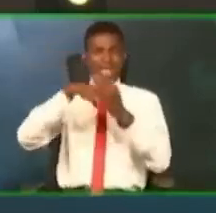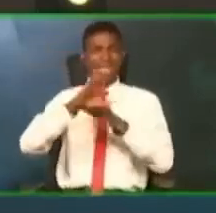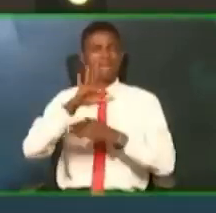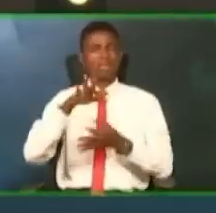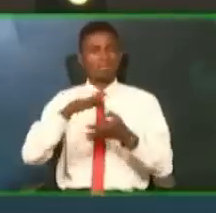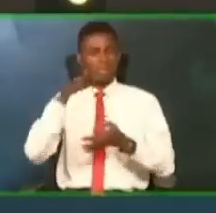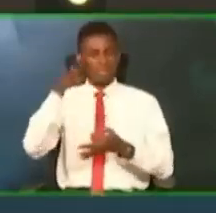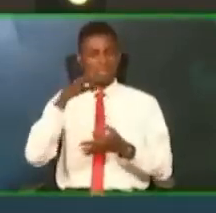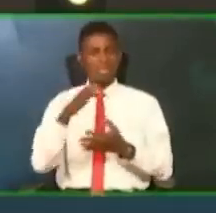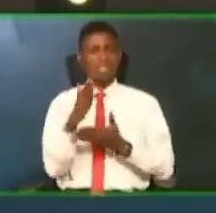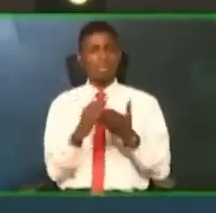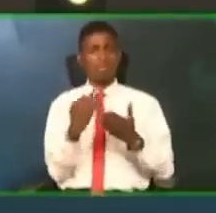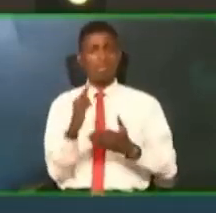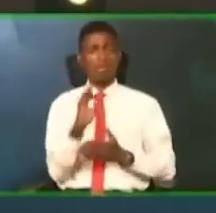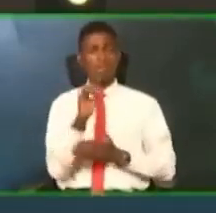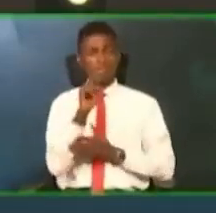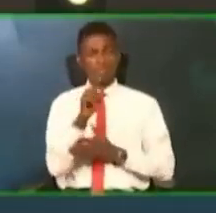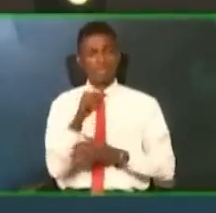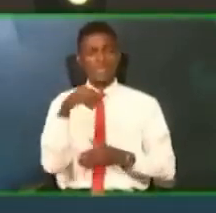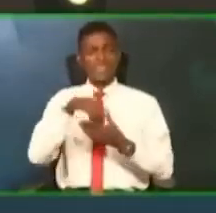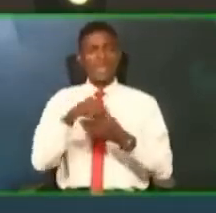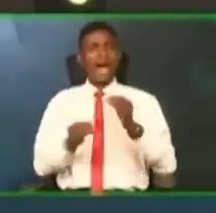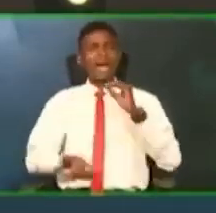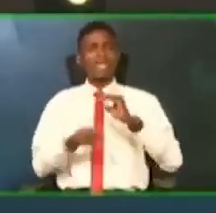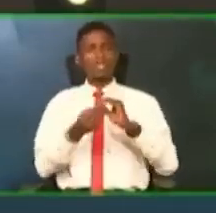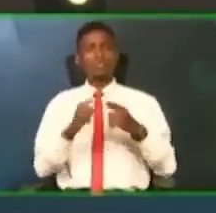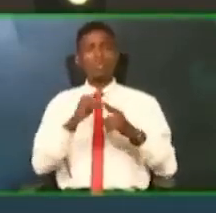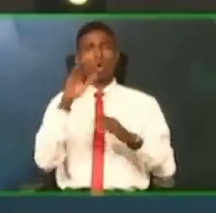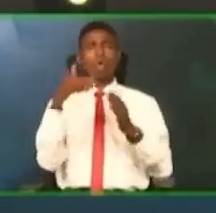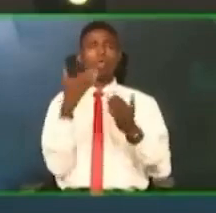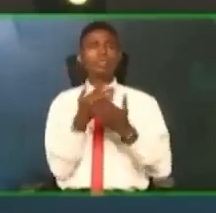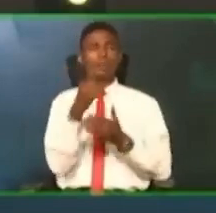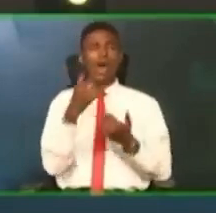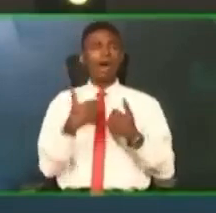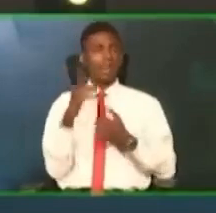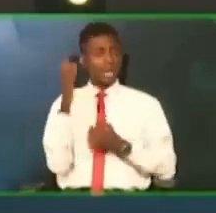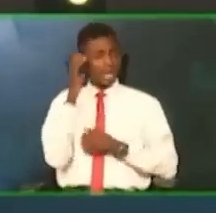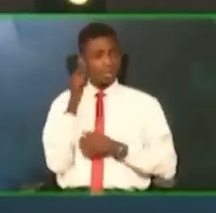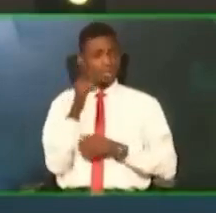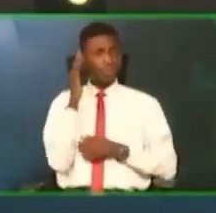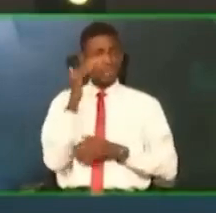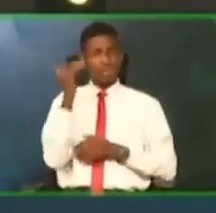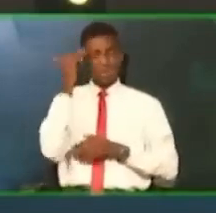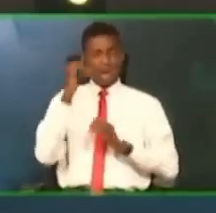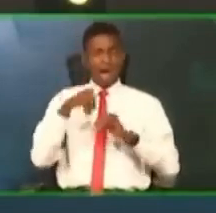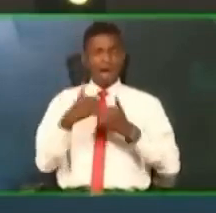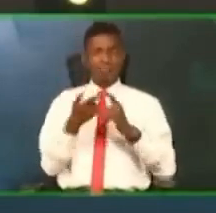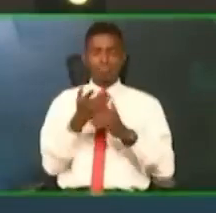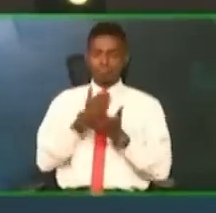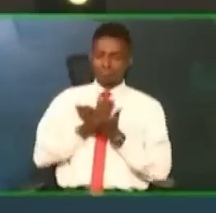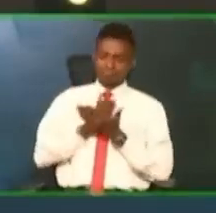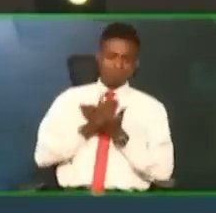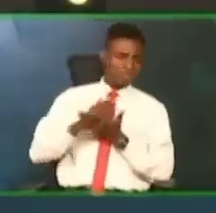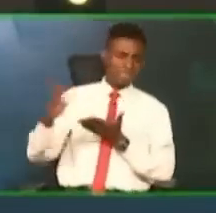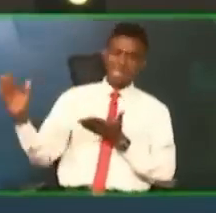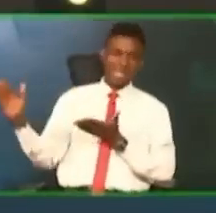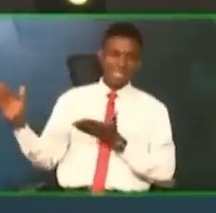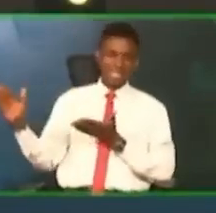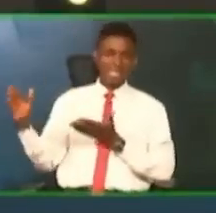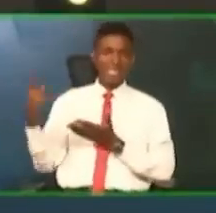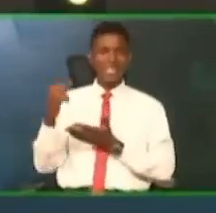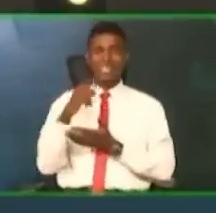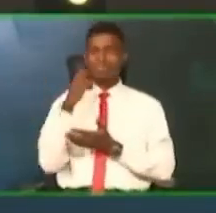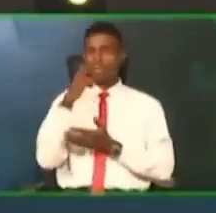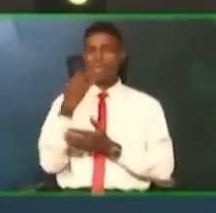have received now, in addition to all that you have heard, you will know how to reject the speakings of Satan. Because you see,